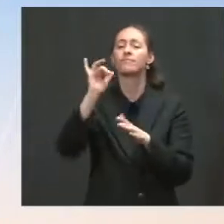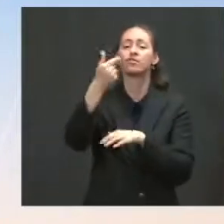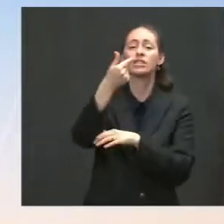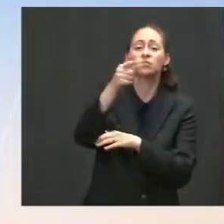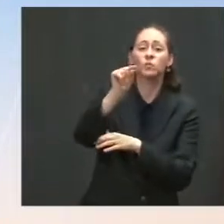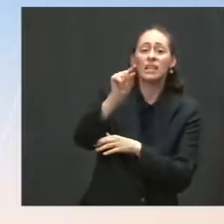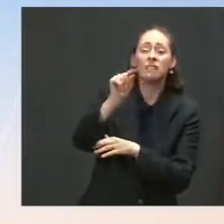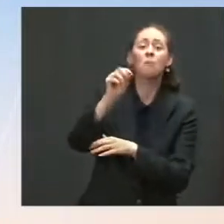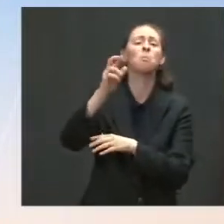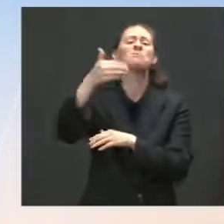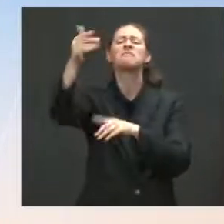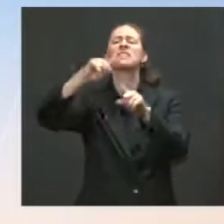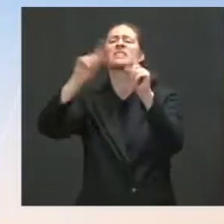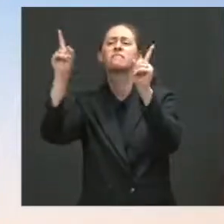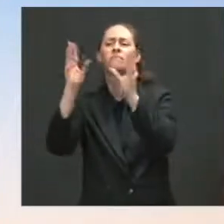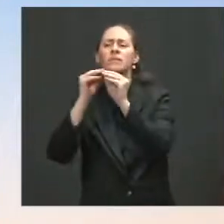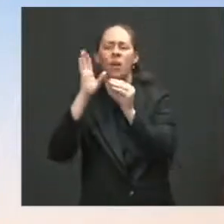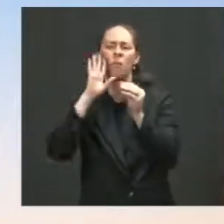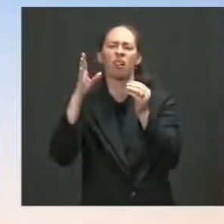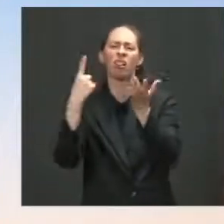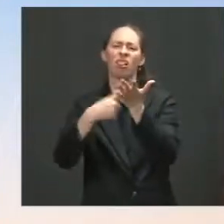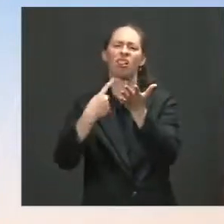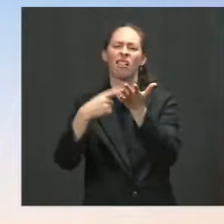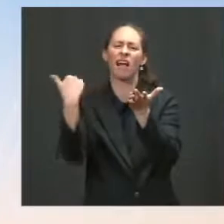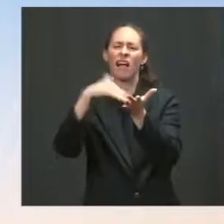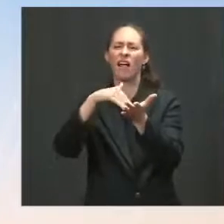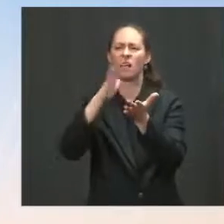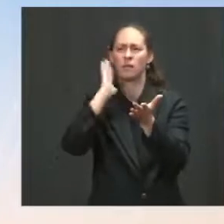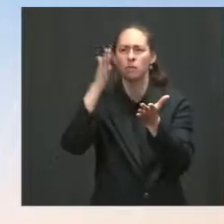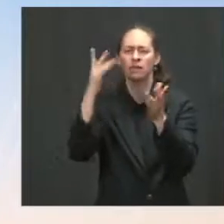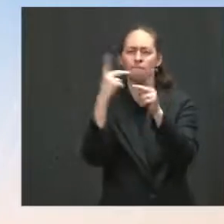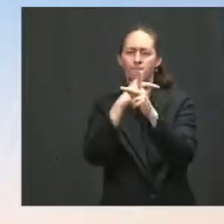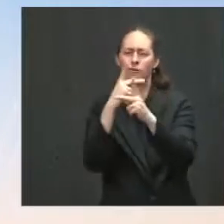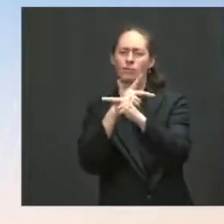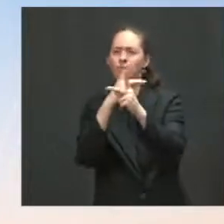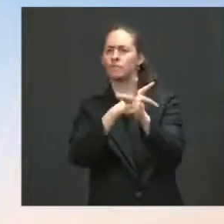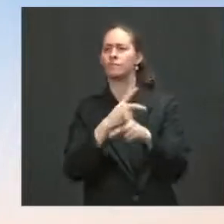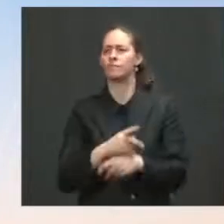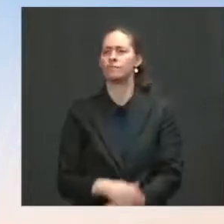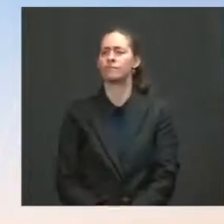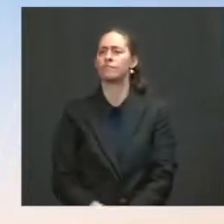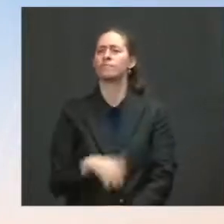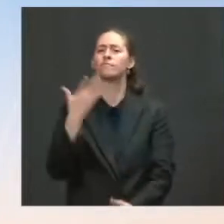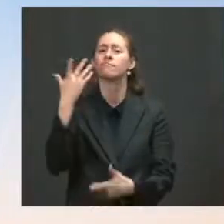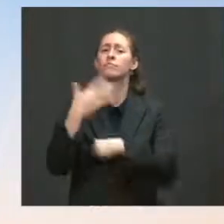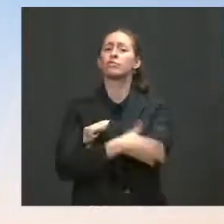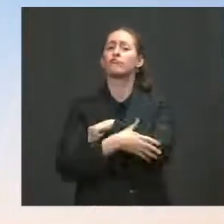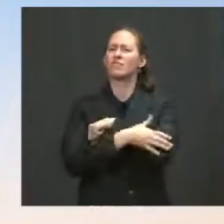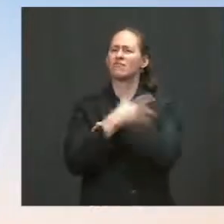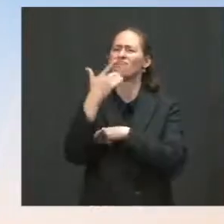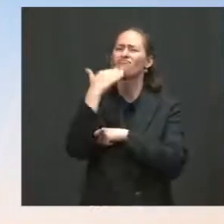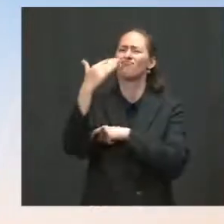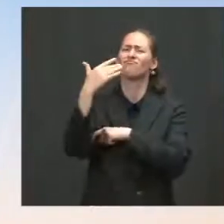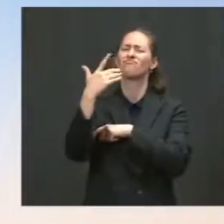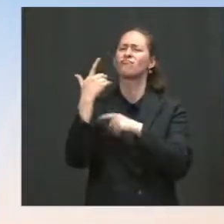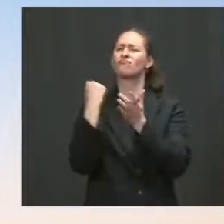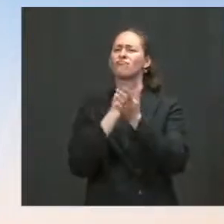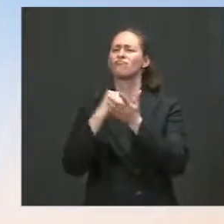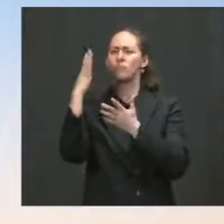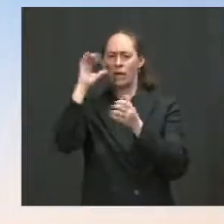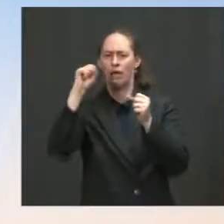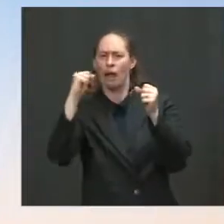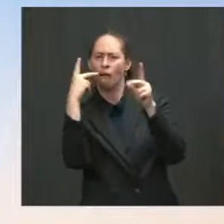it is going to require all of the richest countries in the world, including the United States, to step up, to increase